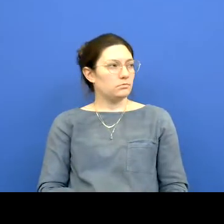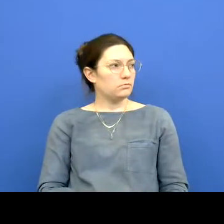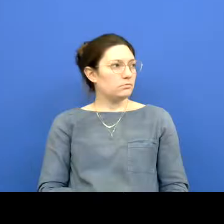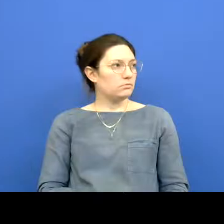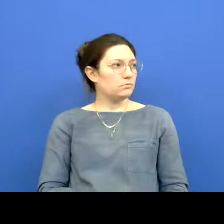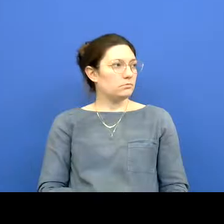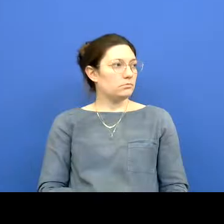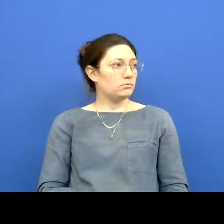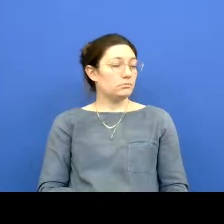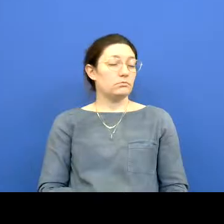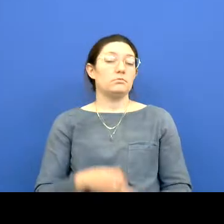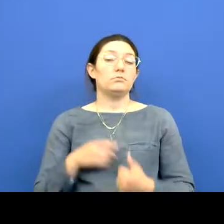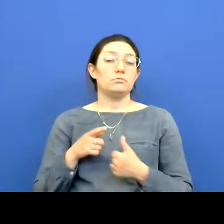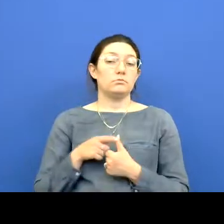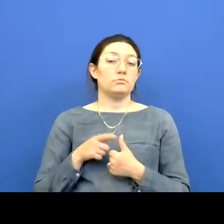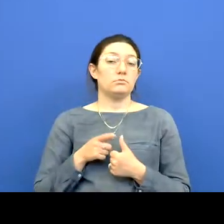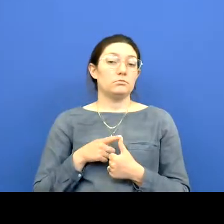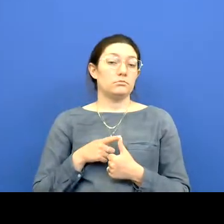number one,